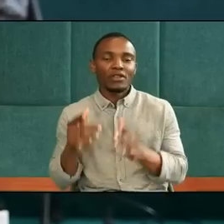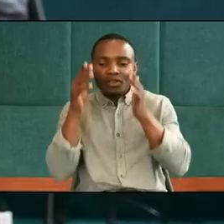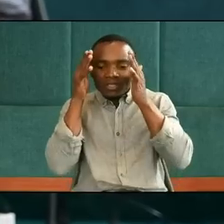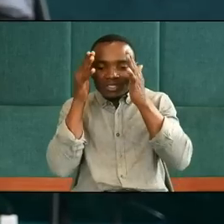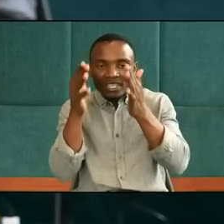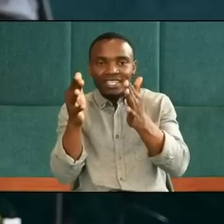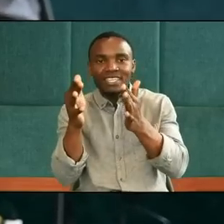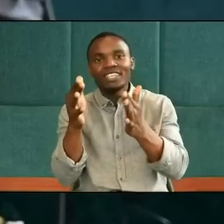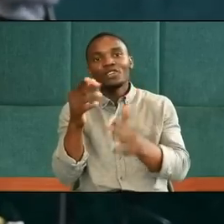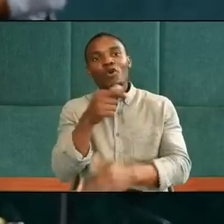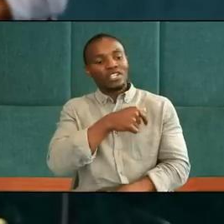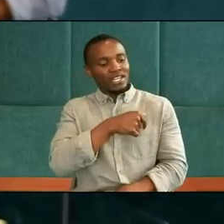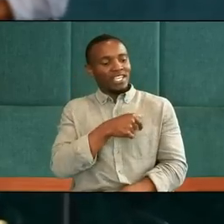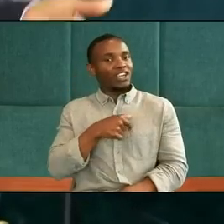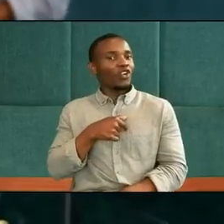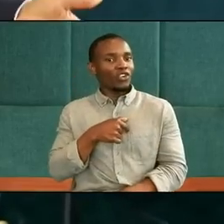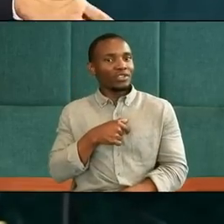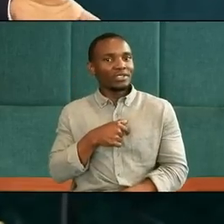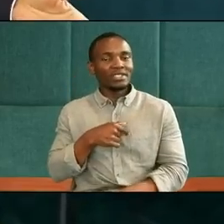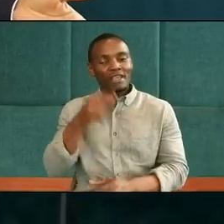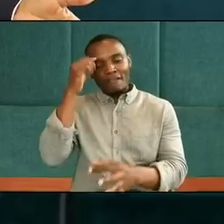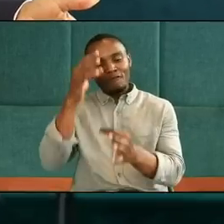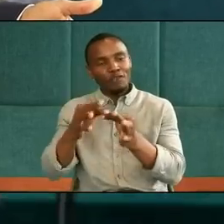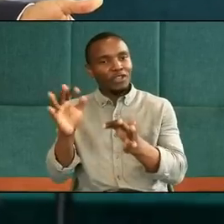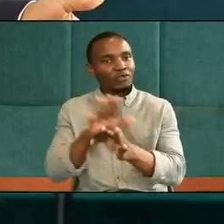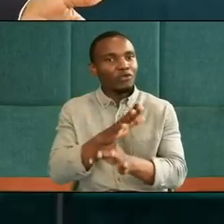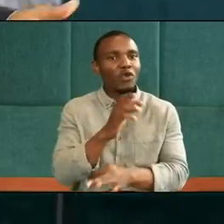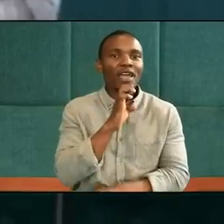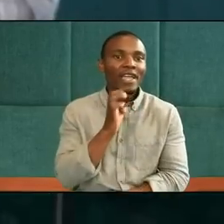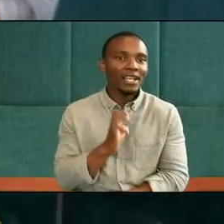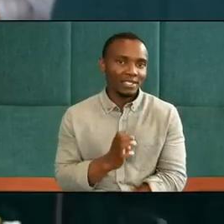dedicated deacons, faithful elders.